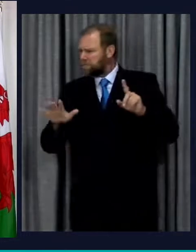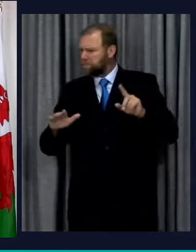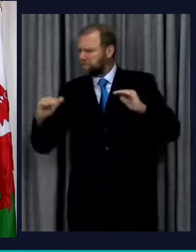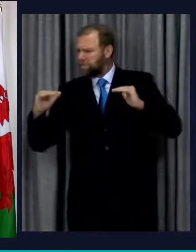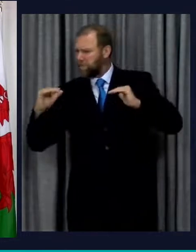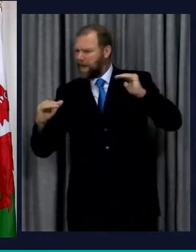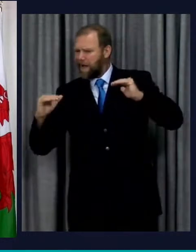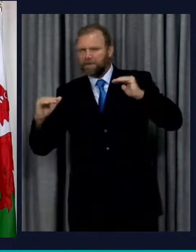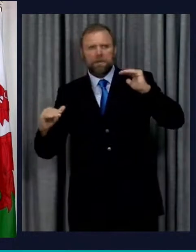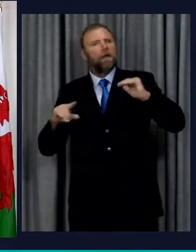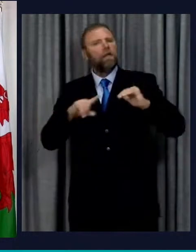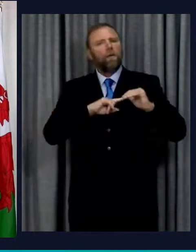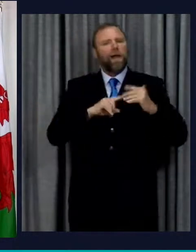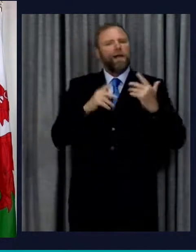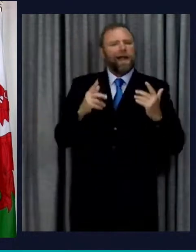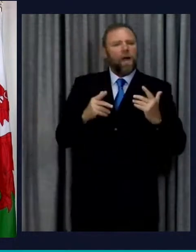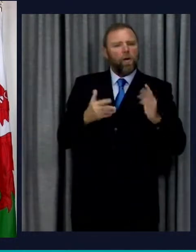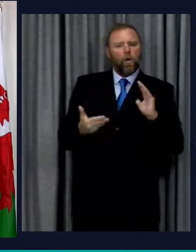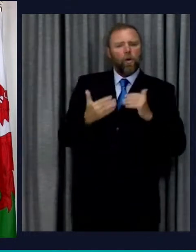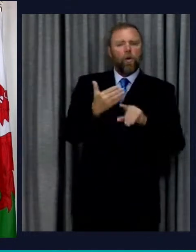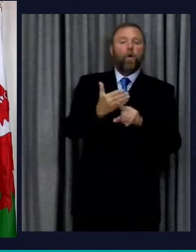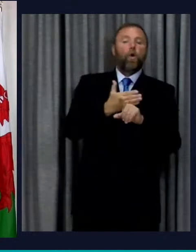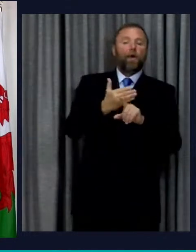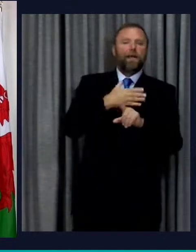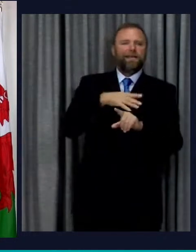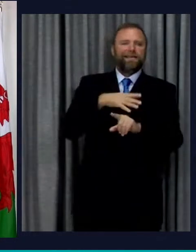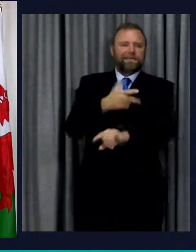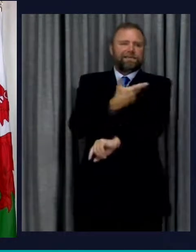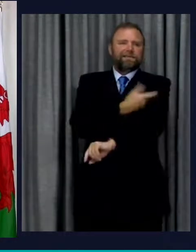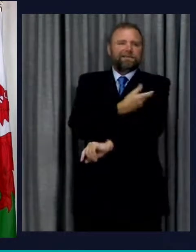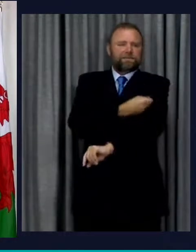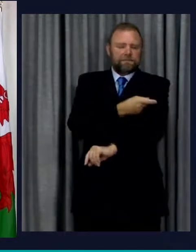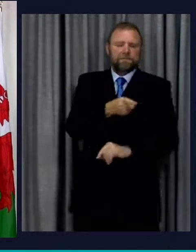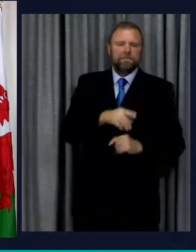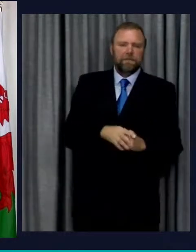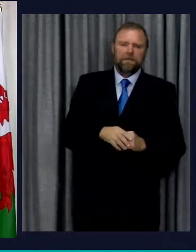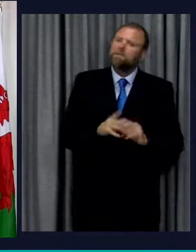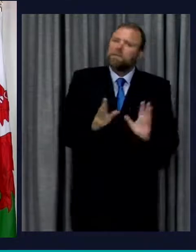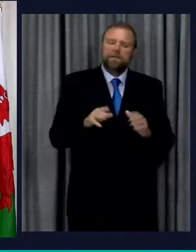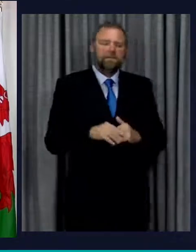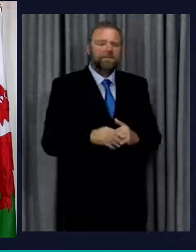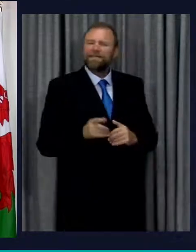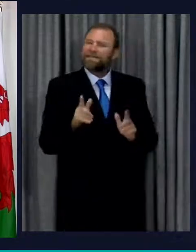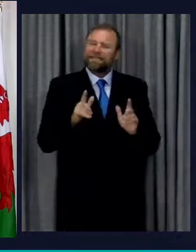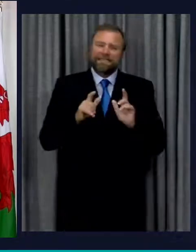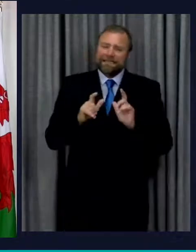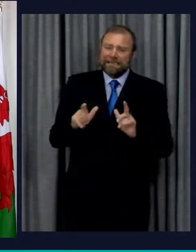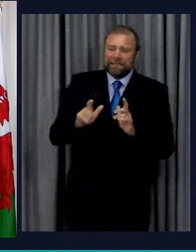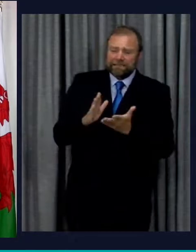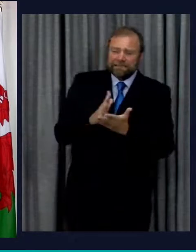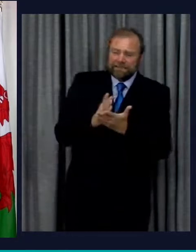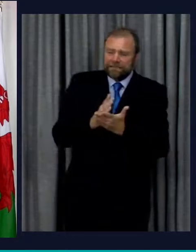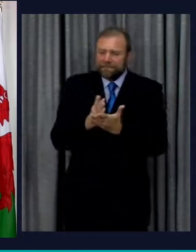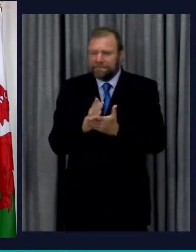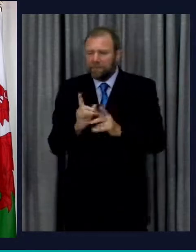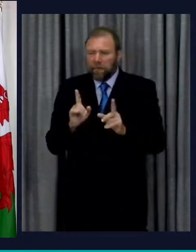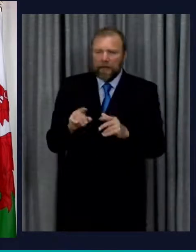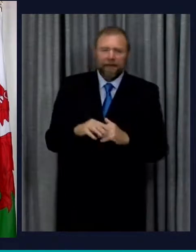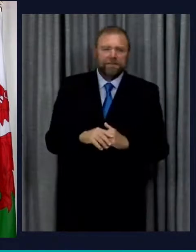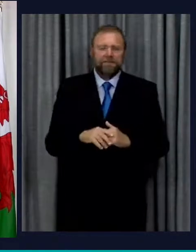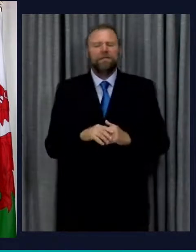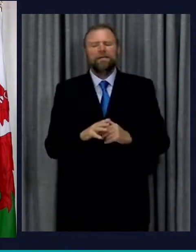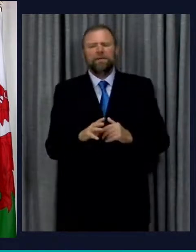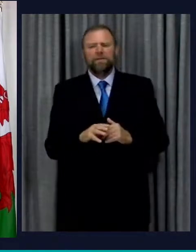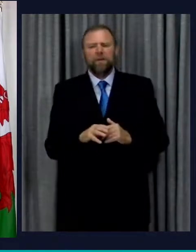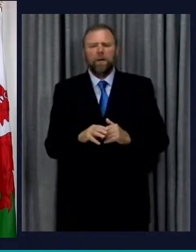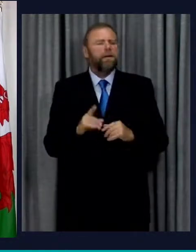seeing an earlier impact from waning immunity here compared to others, but there's still uncertainty about that. What we can be certain